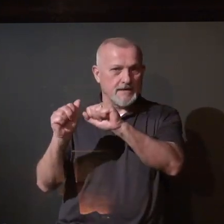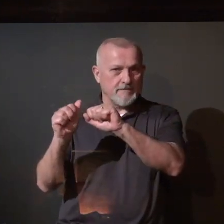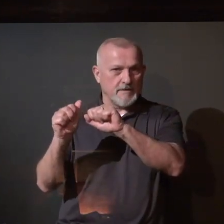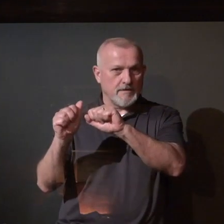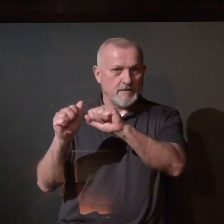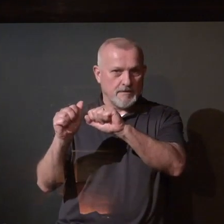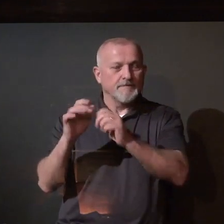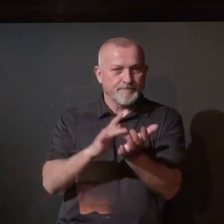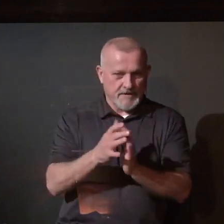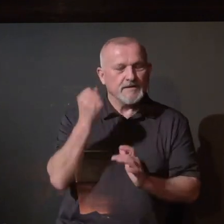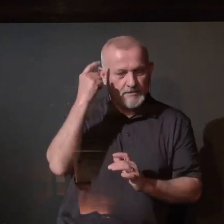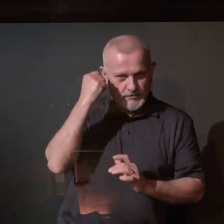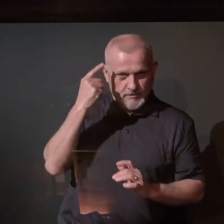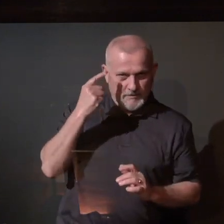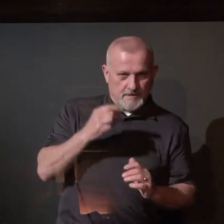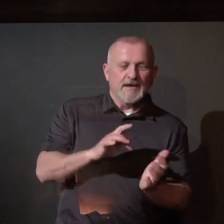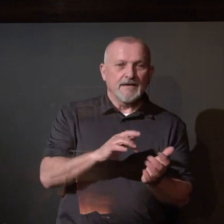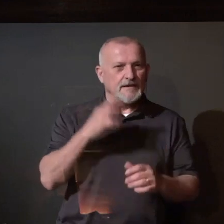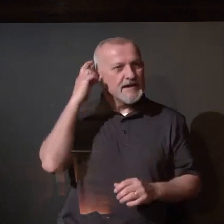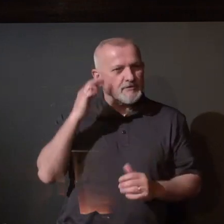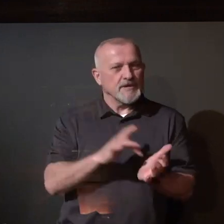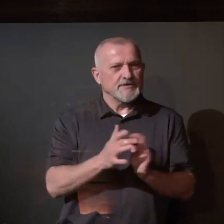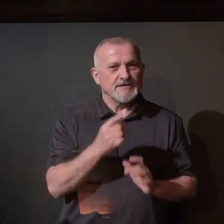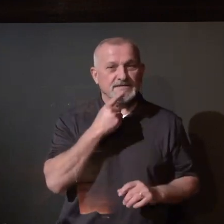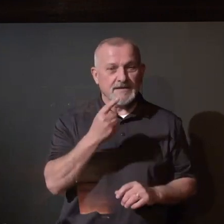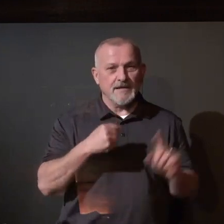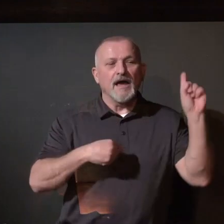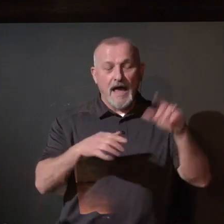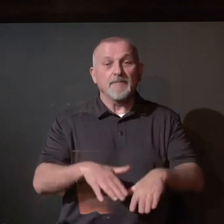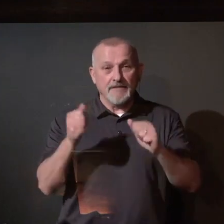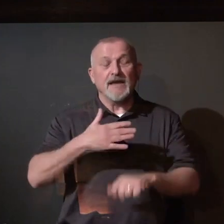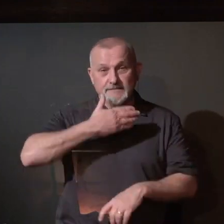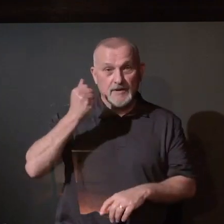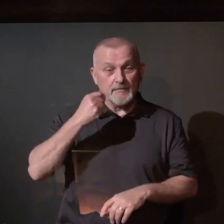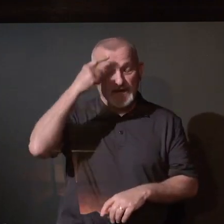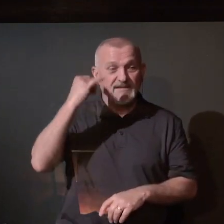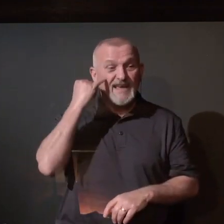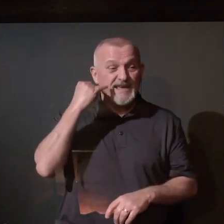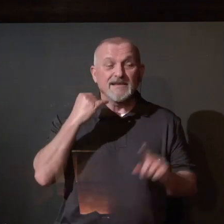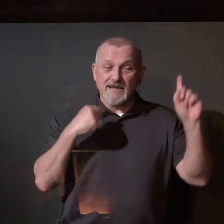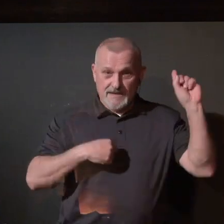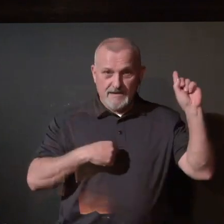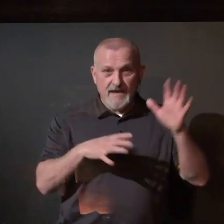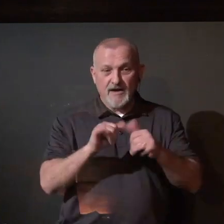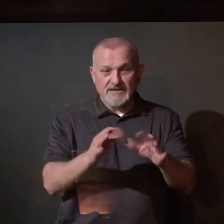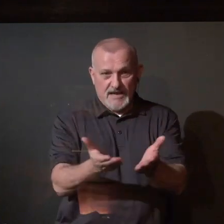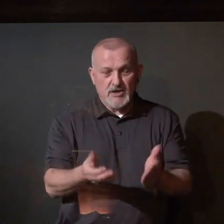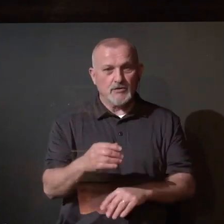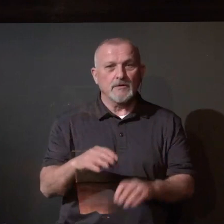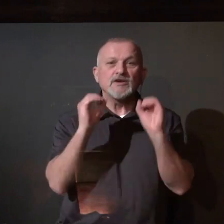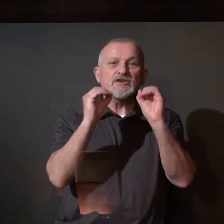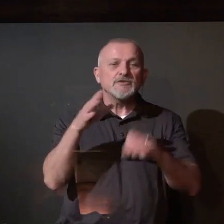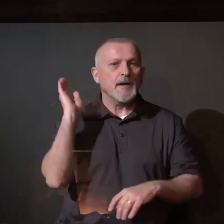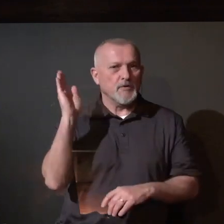why he told him in the very beginning, he says, guys, listen, I'm leaving, it's better. Because as long as I'm around teaching and preaching, you'll always let me do it for